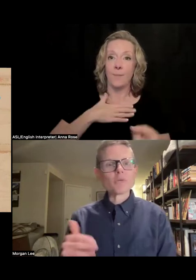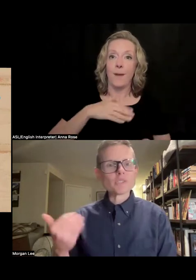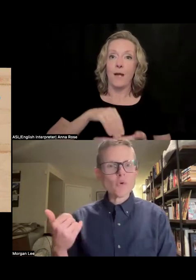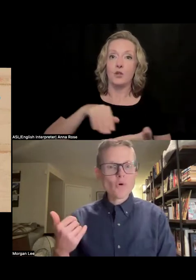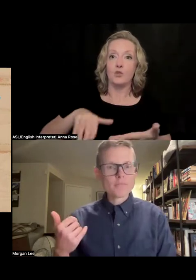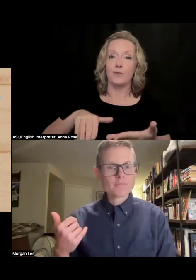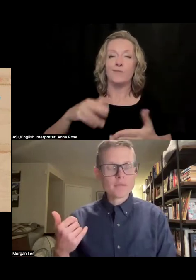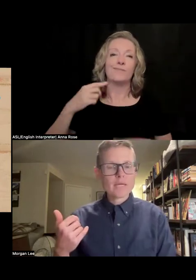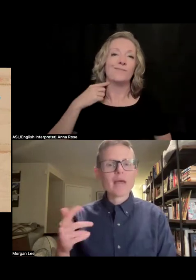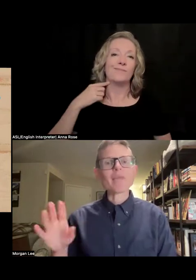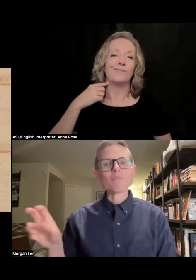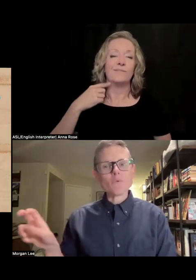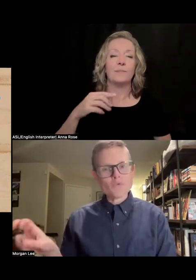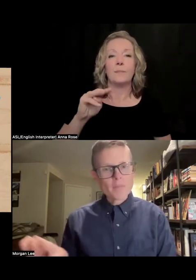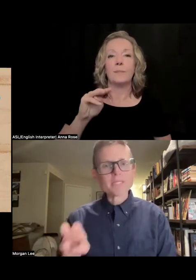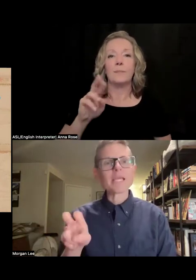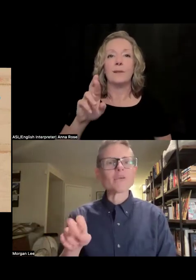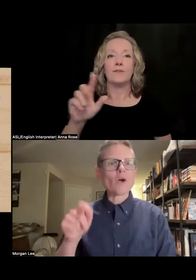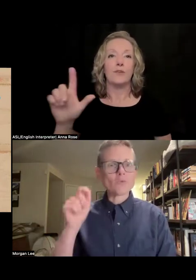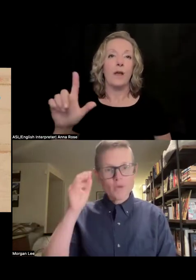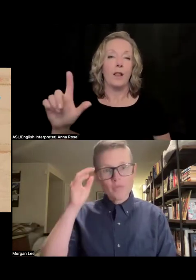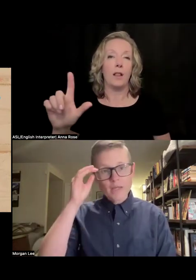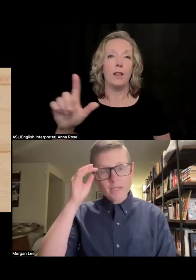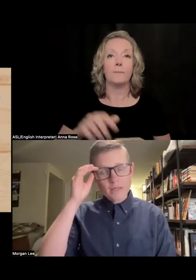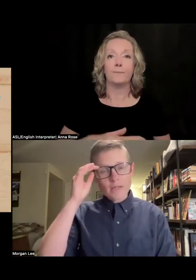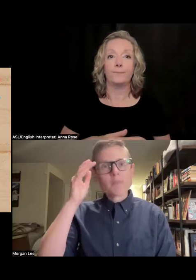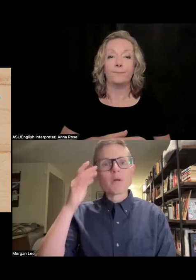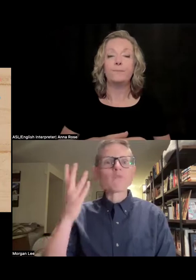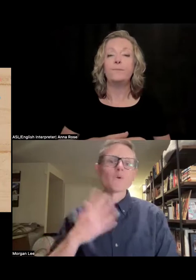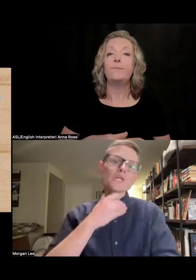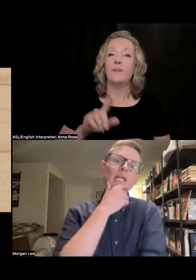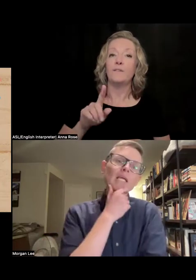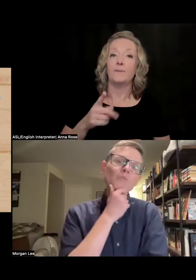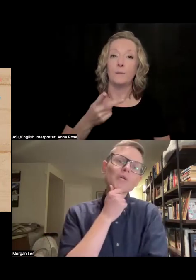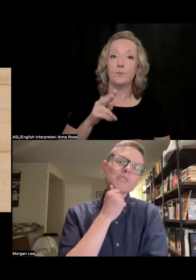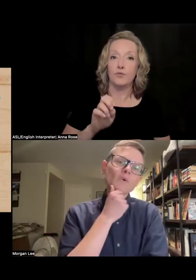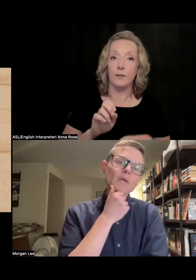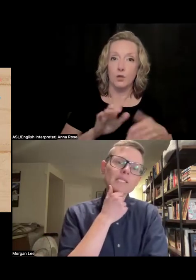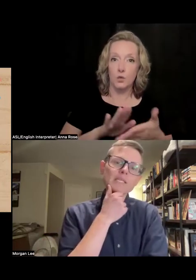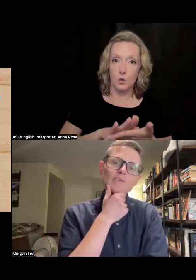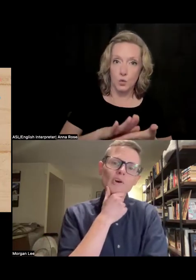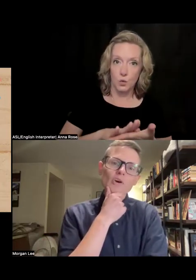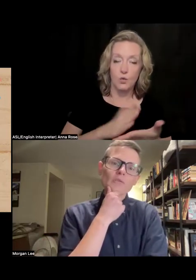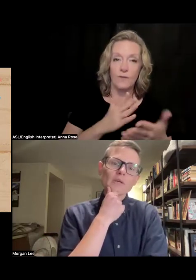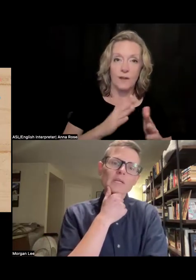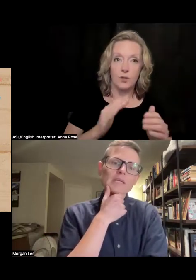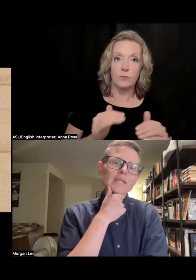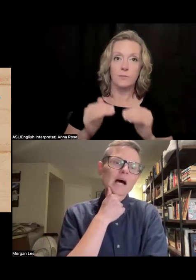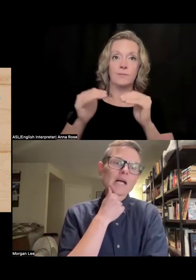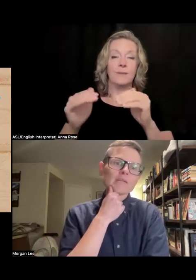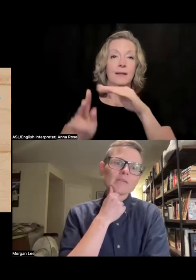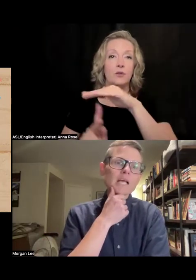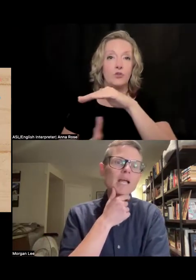in preschool and then moved up into kindergarten with us. But unfortunately, in preschool, his teacher